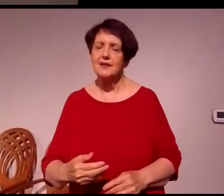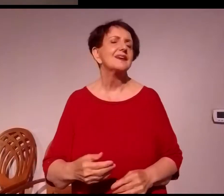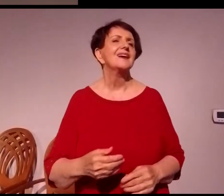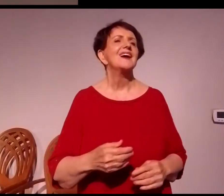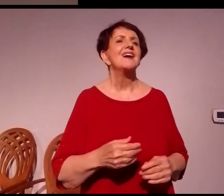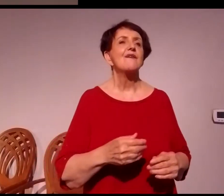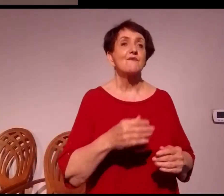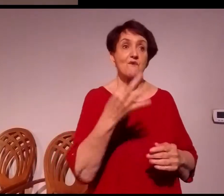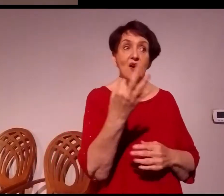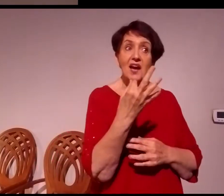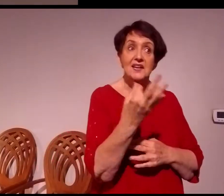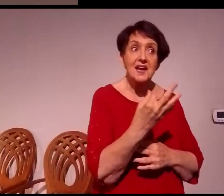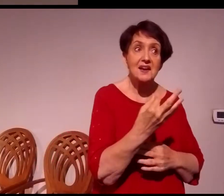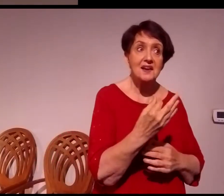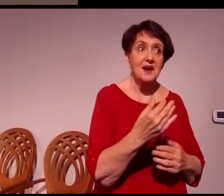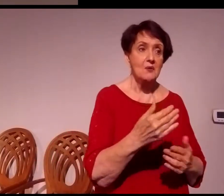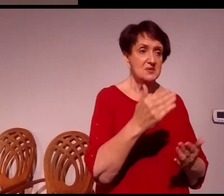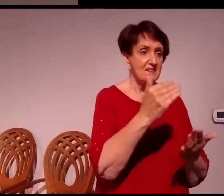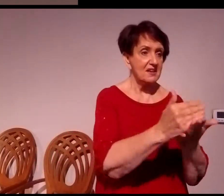lesson.